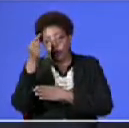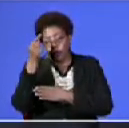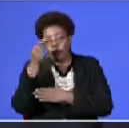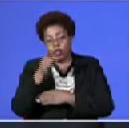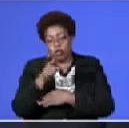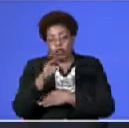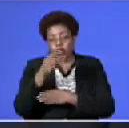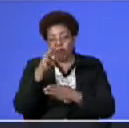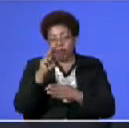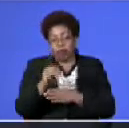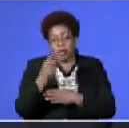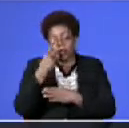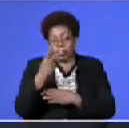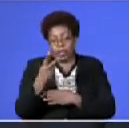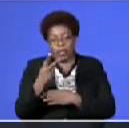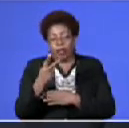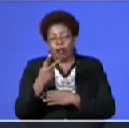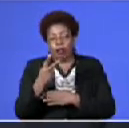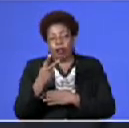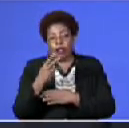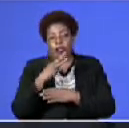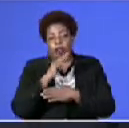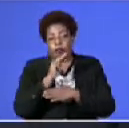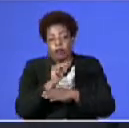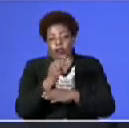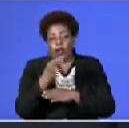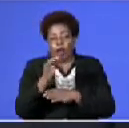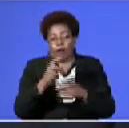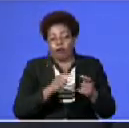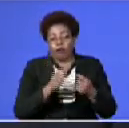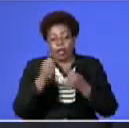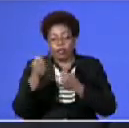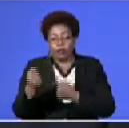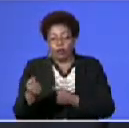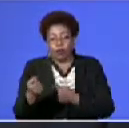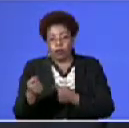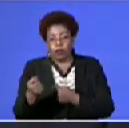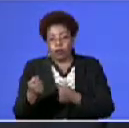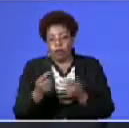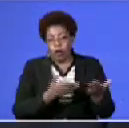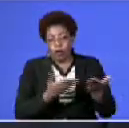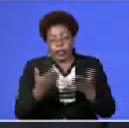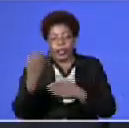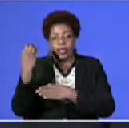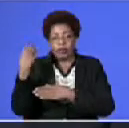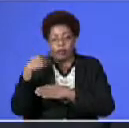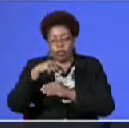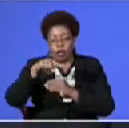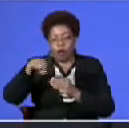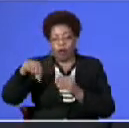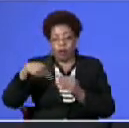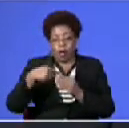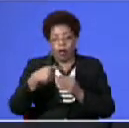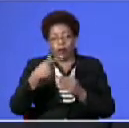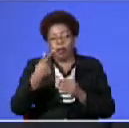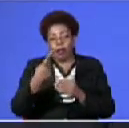the Minister of Transport bringing online all of his administrators around the